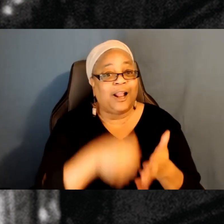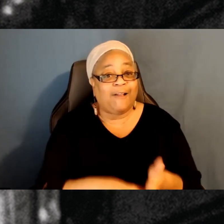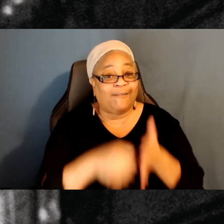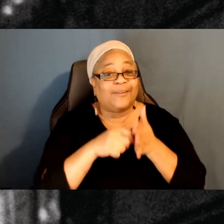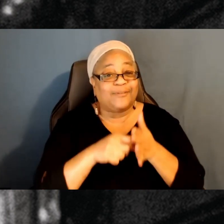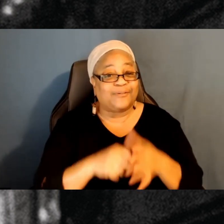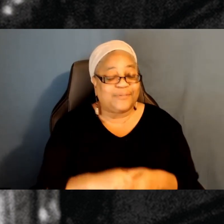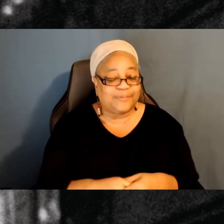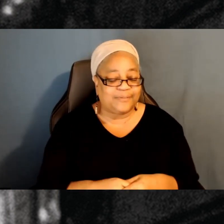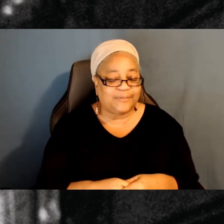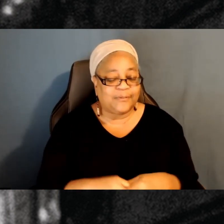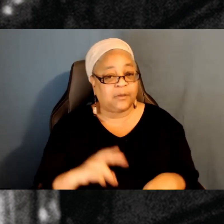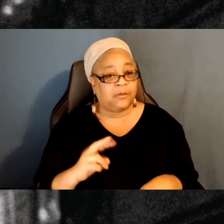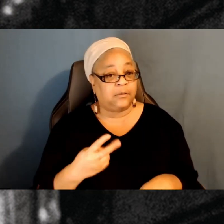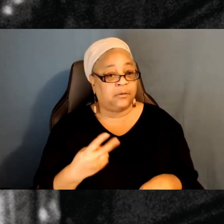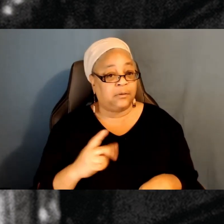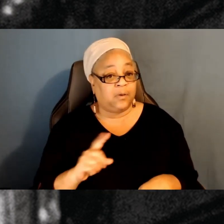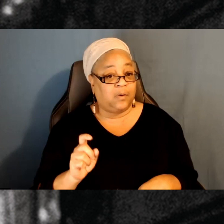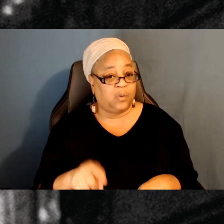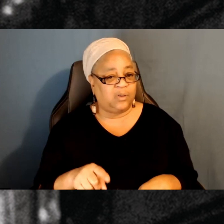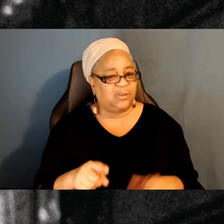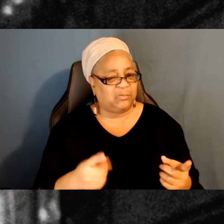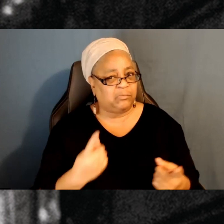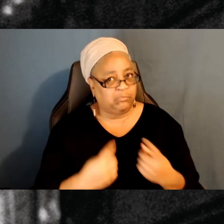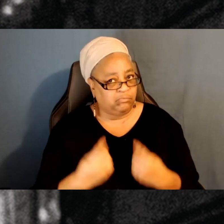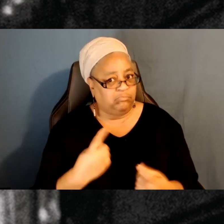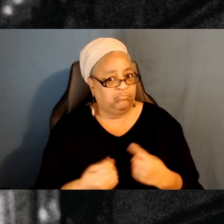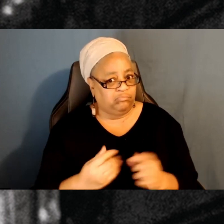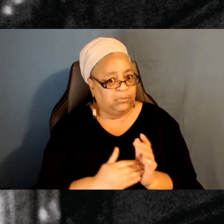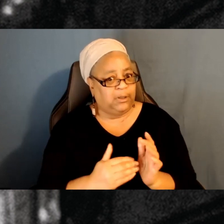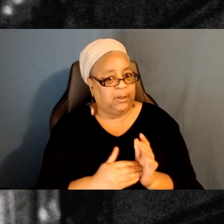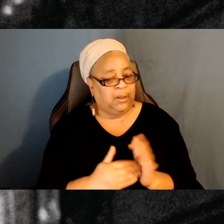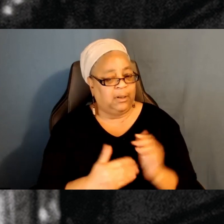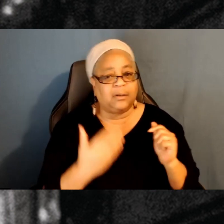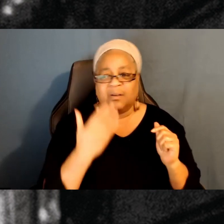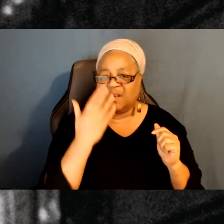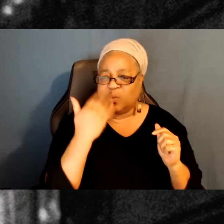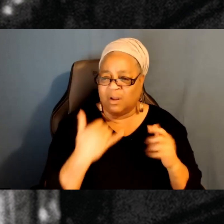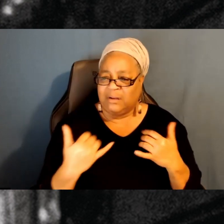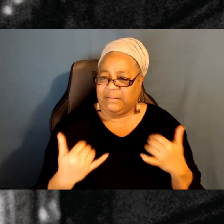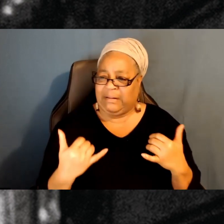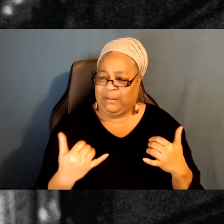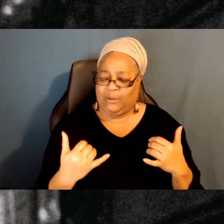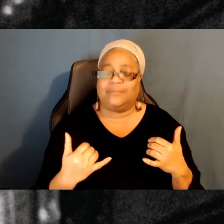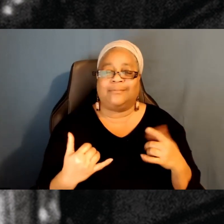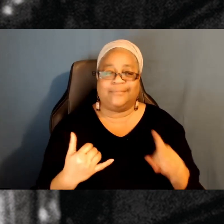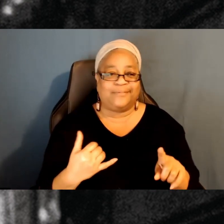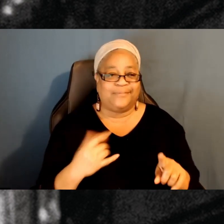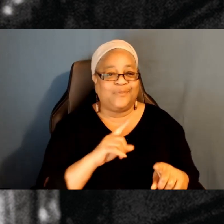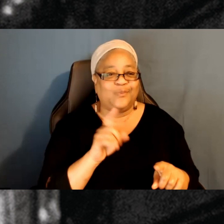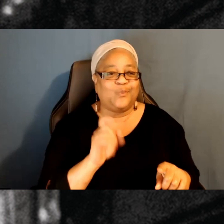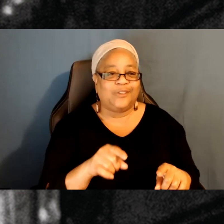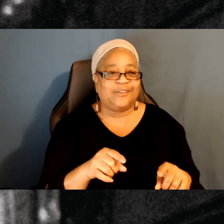second question that I got over and over again about why write it now is a question that